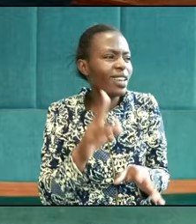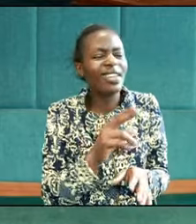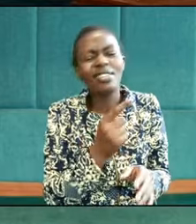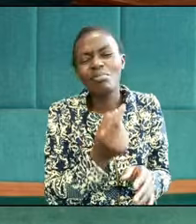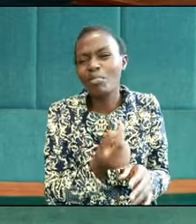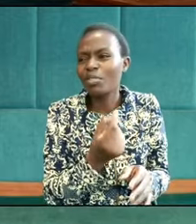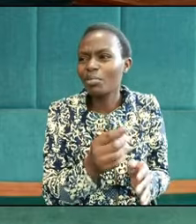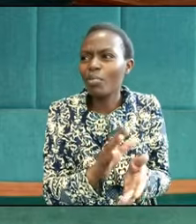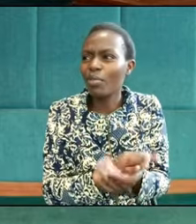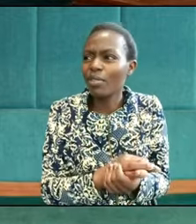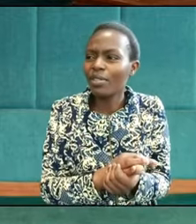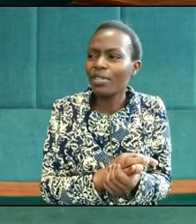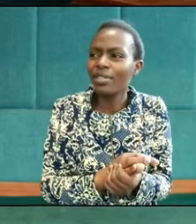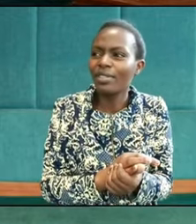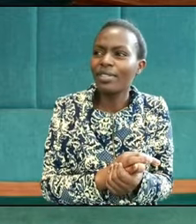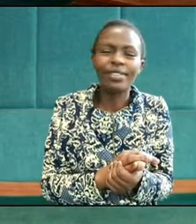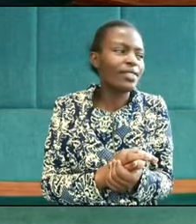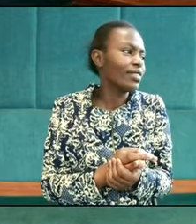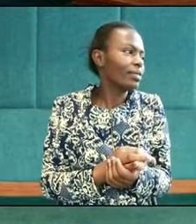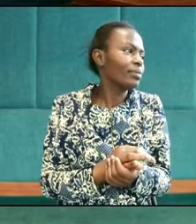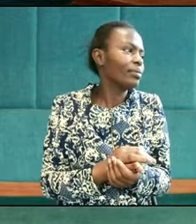bookmarks in my Bible to explain.